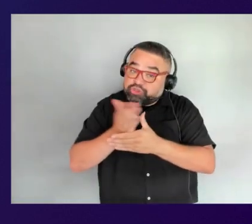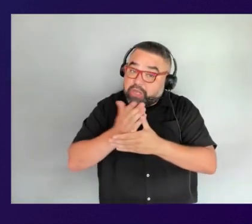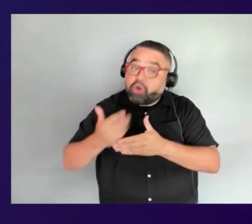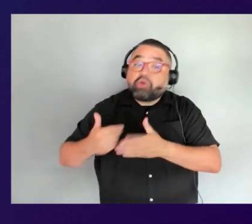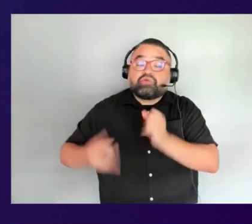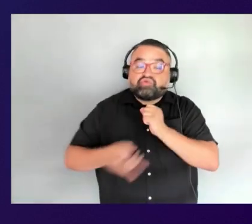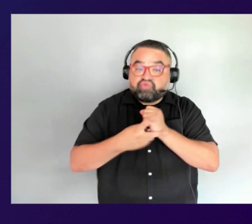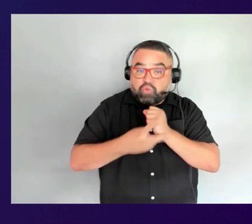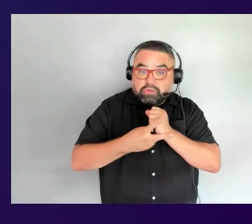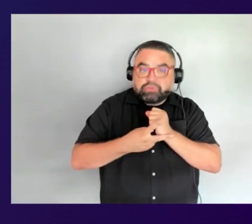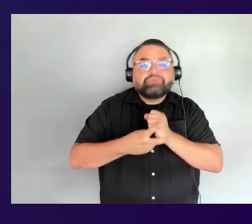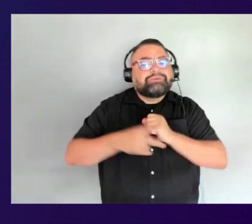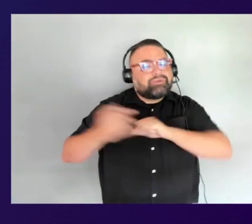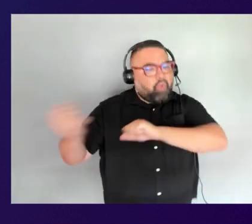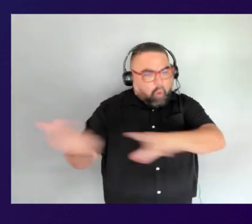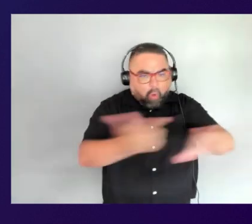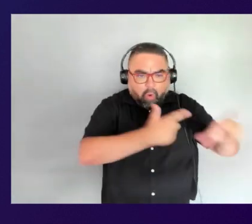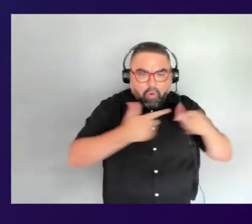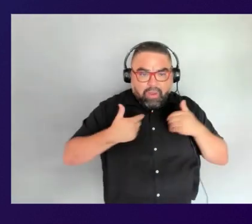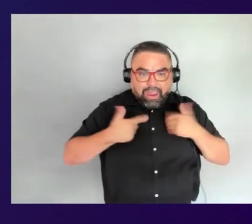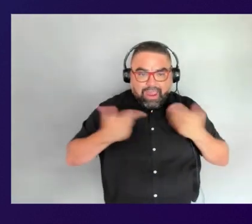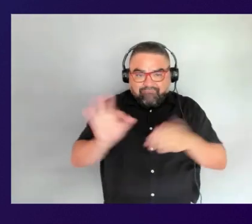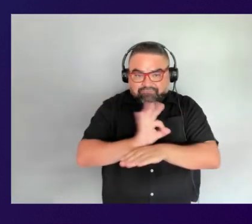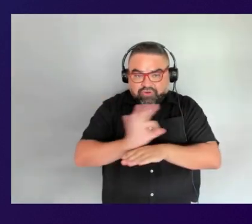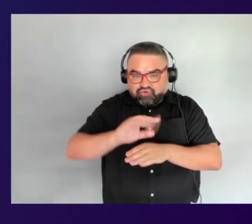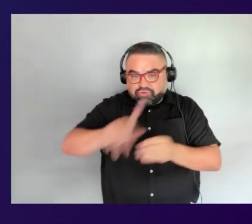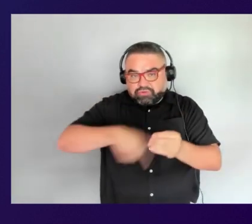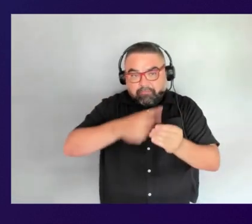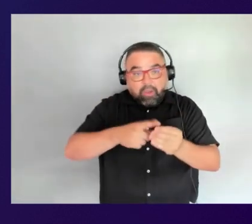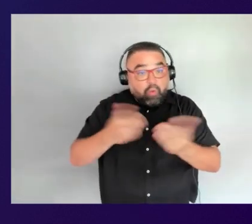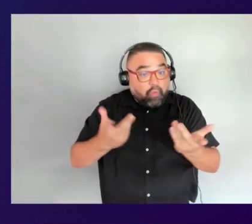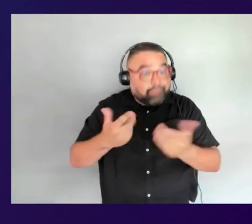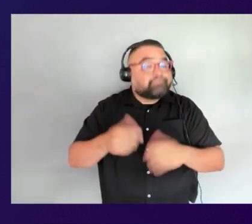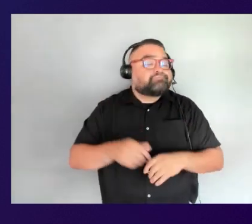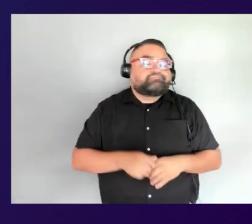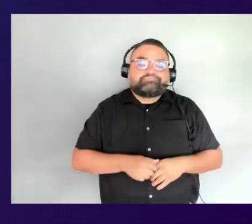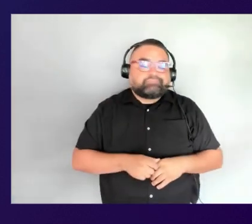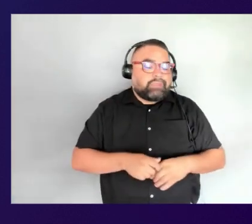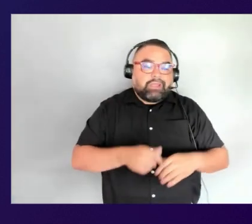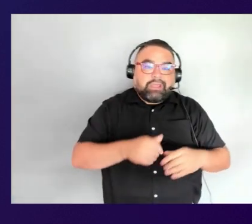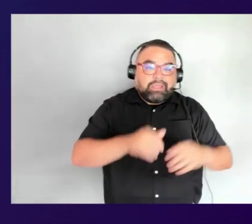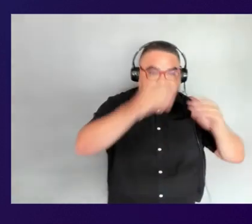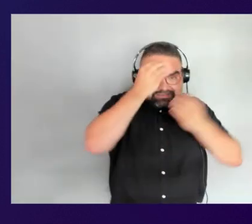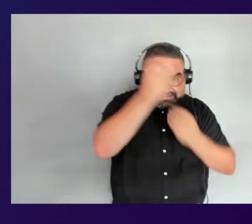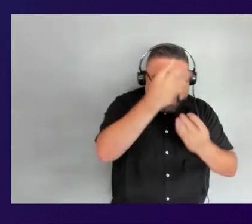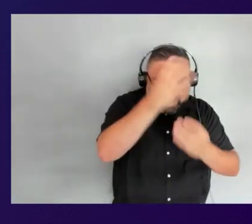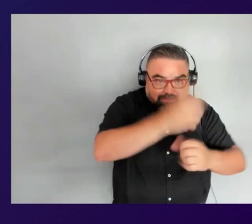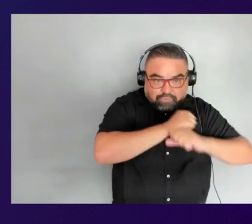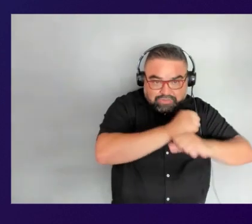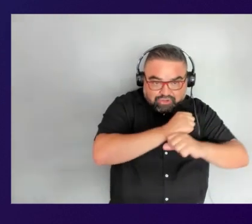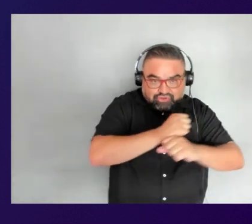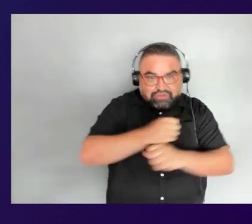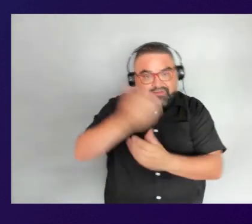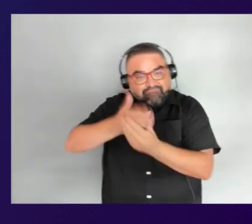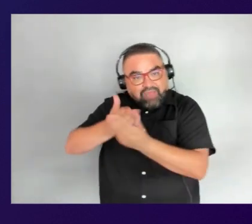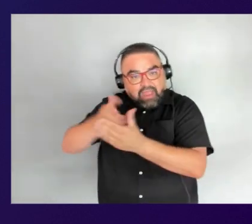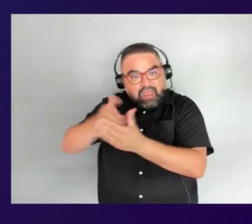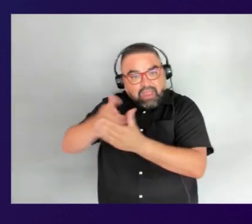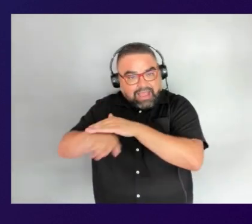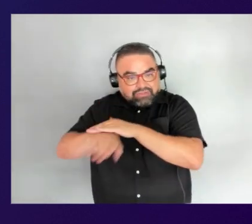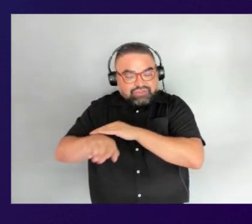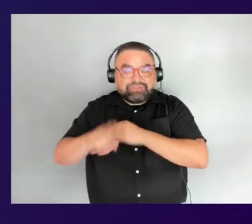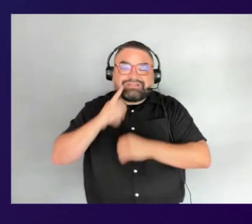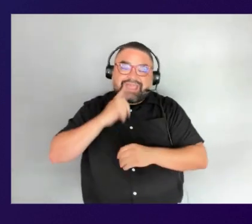rich set of features around data protection, file access, and all the things that customers use shared file storage